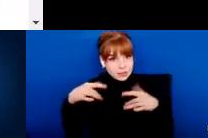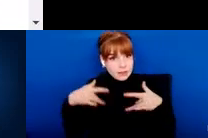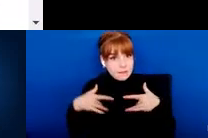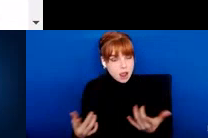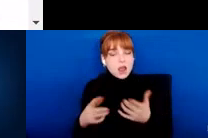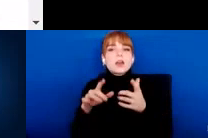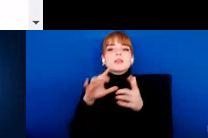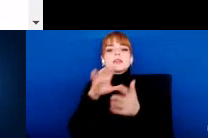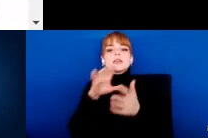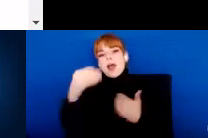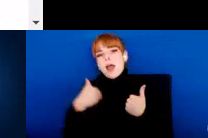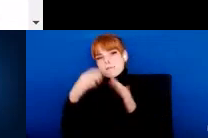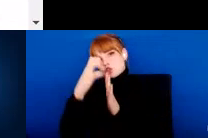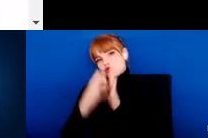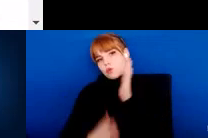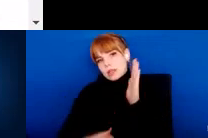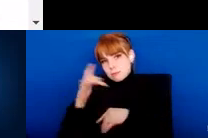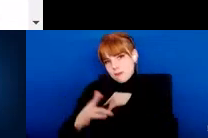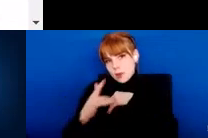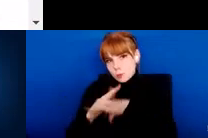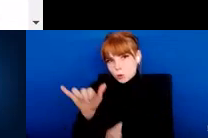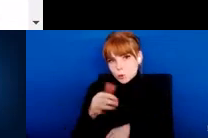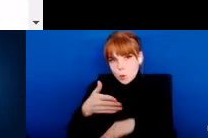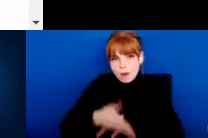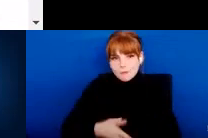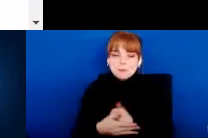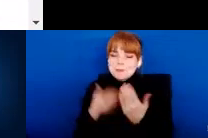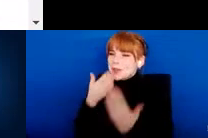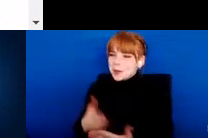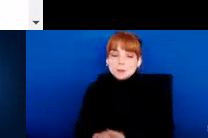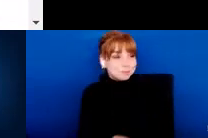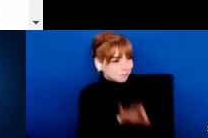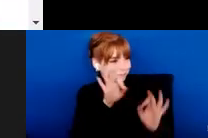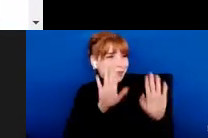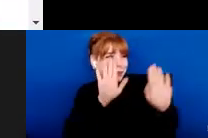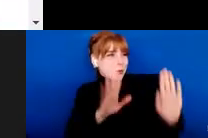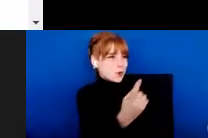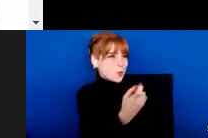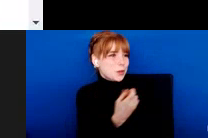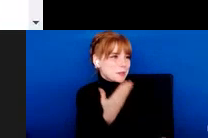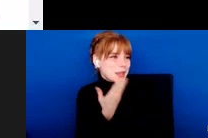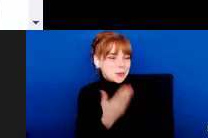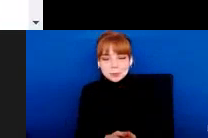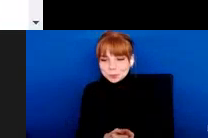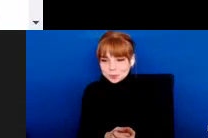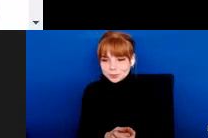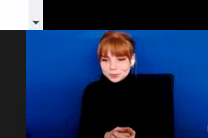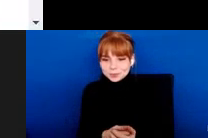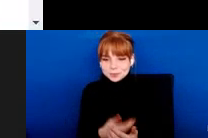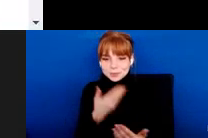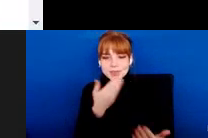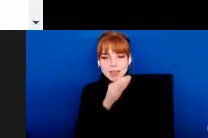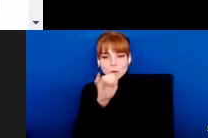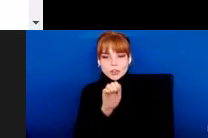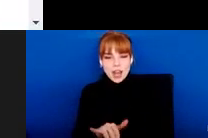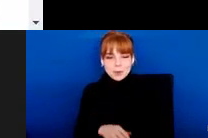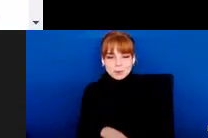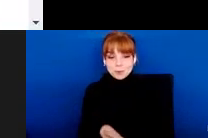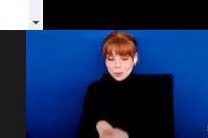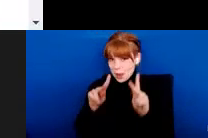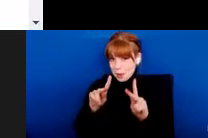transcript as well. Thank you. Okay, yeah, thank you for the question. Thanks, Jay. Okay, anything else